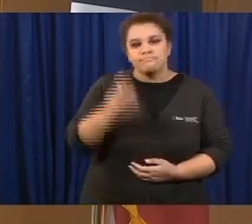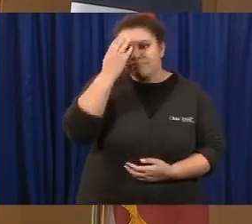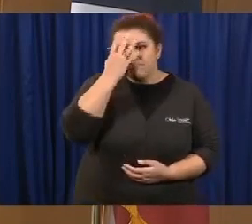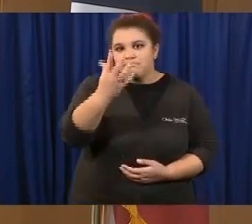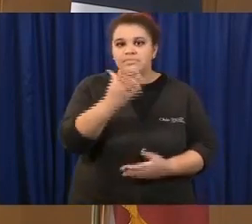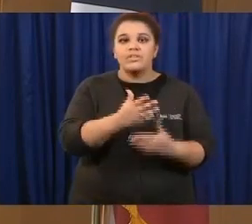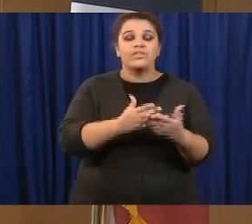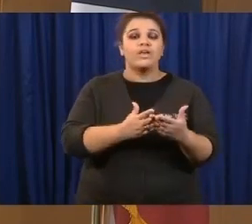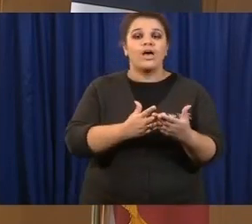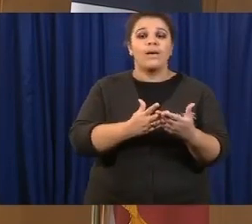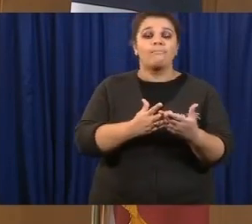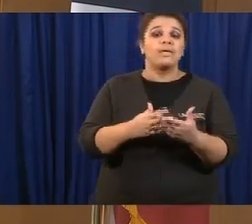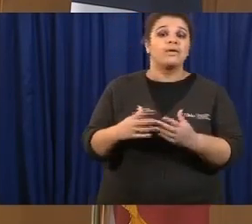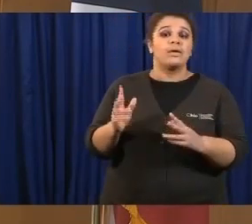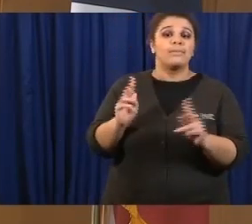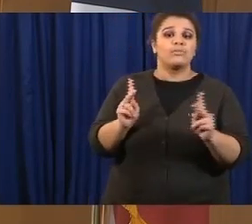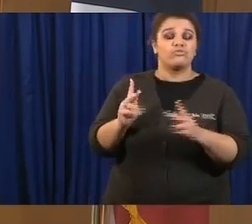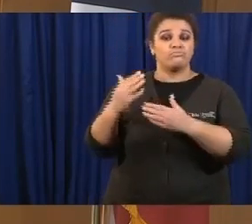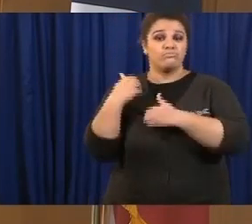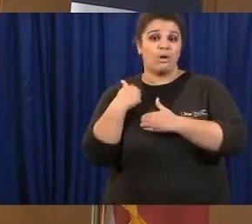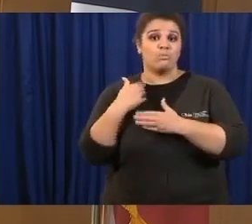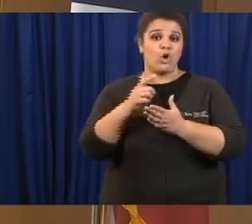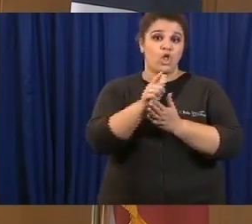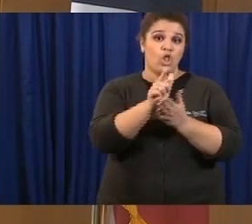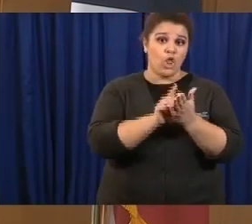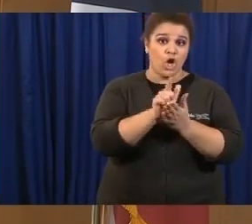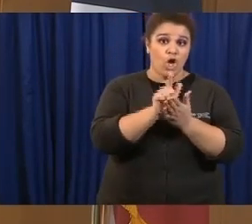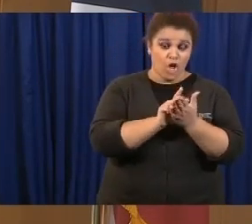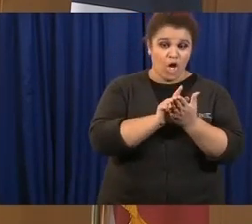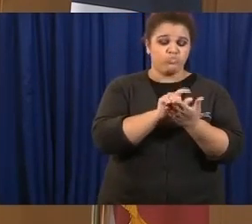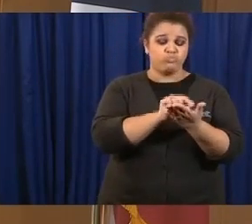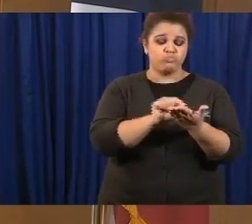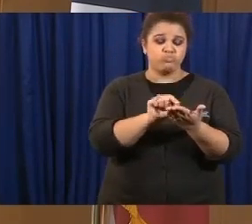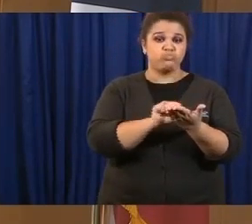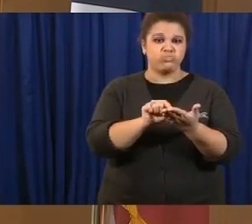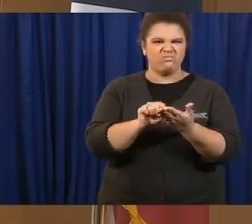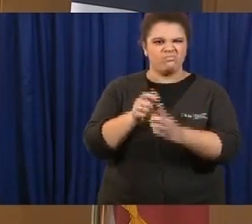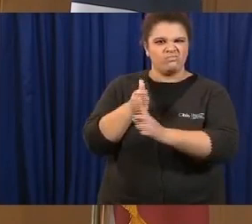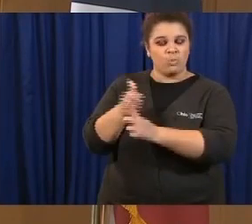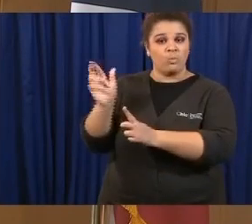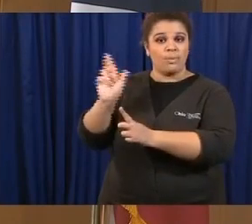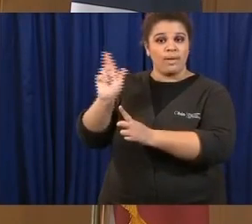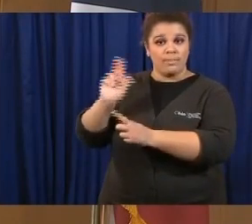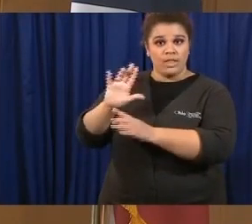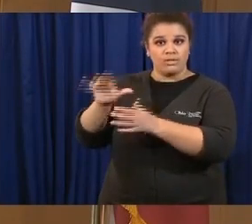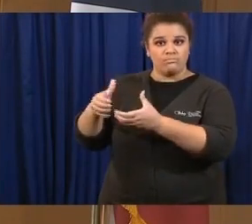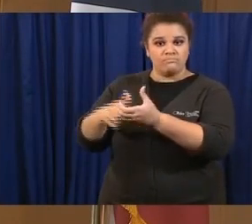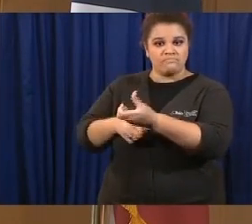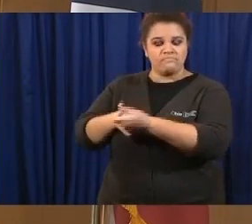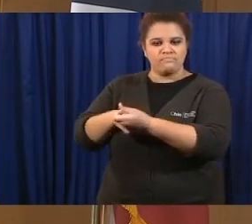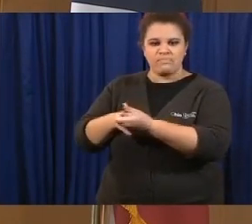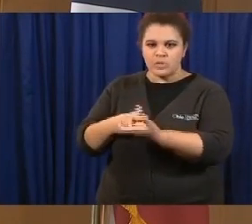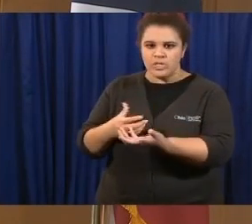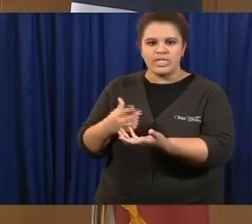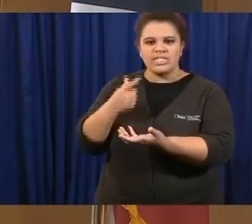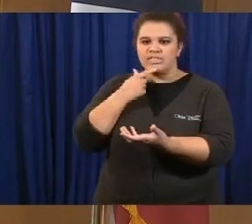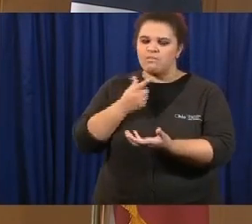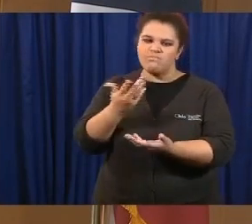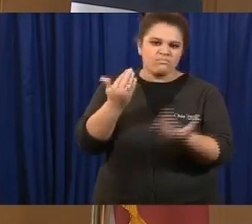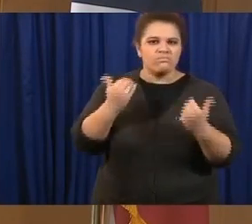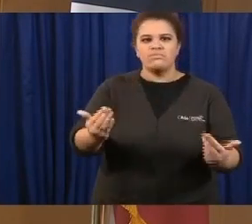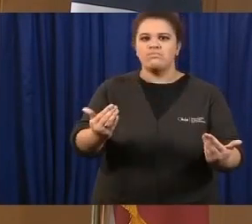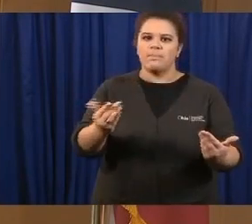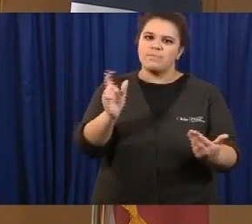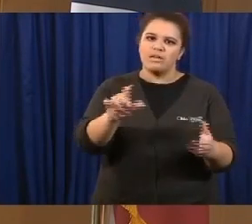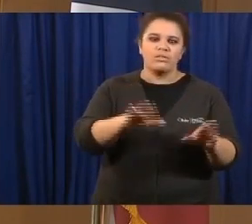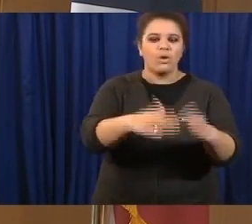are starting to see some frustration out there. We've seen protesters here at the State House the last few days. Governor, you and Dr. Acton really